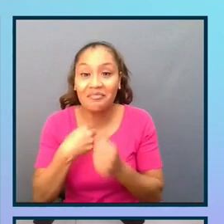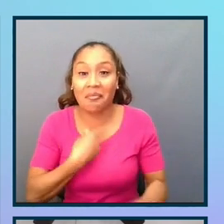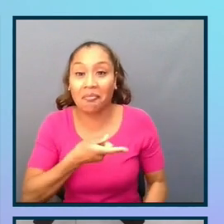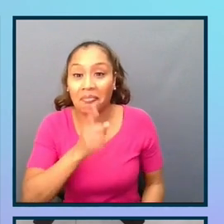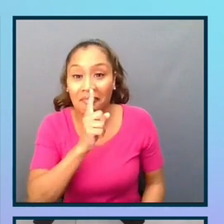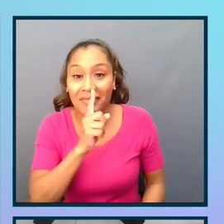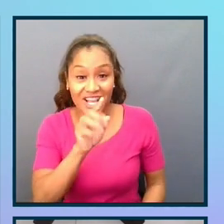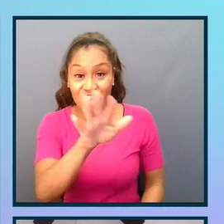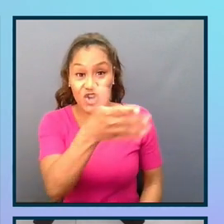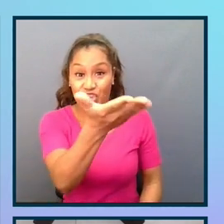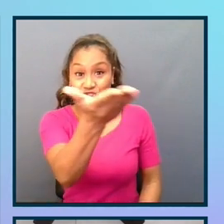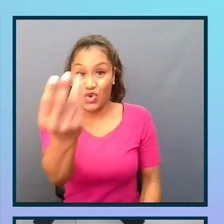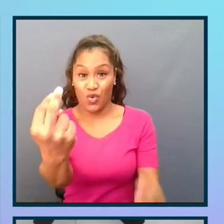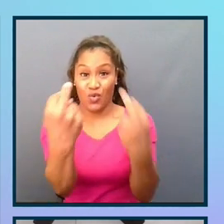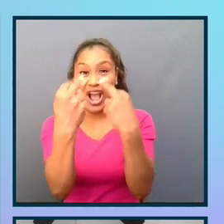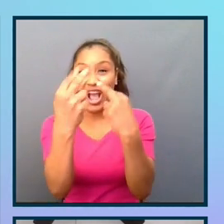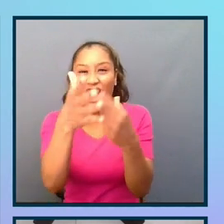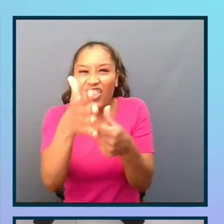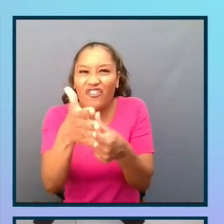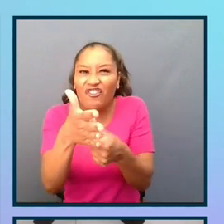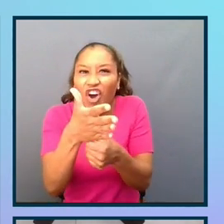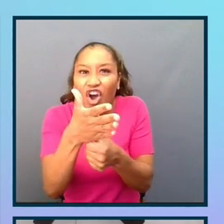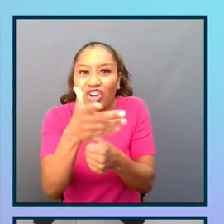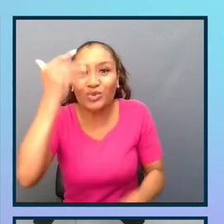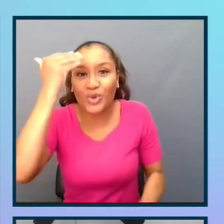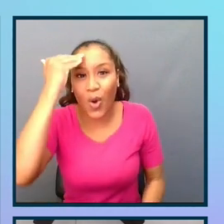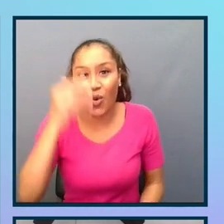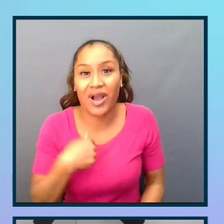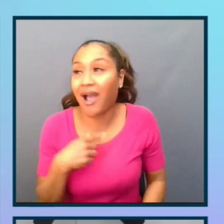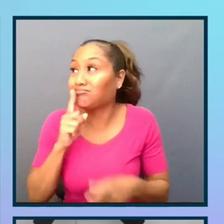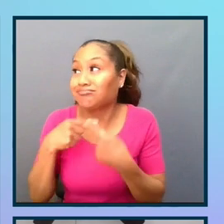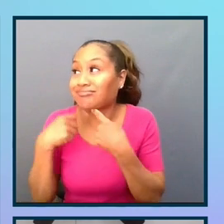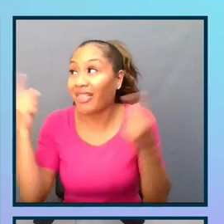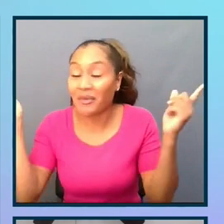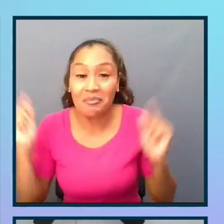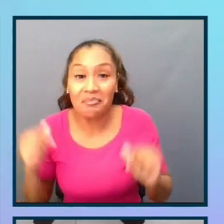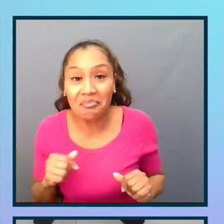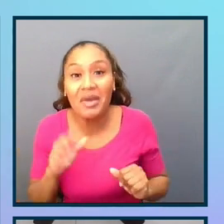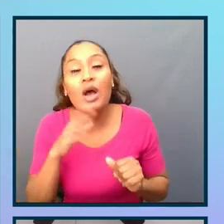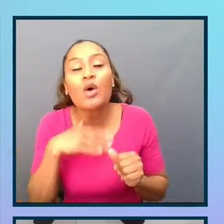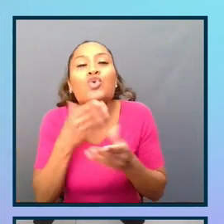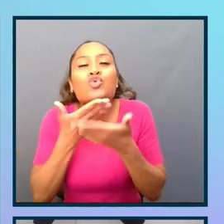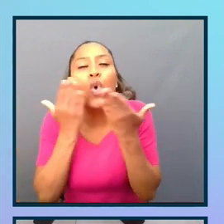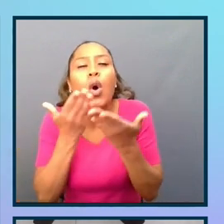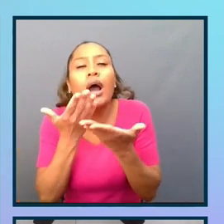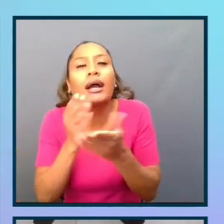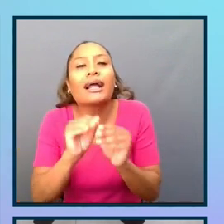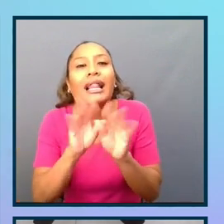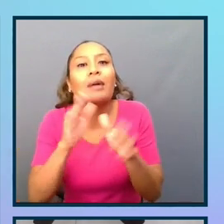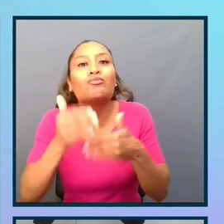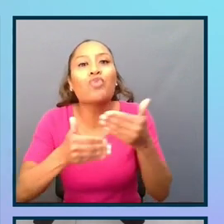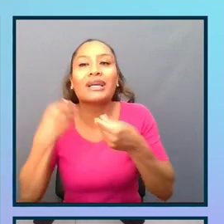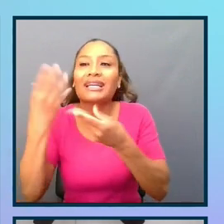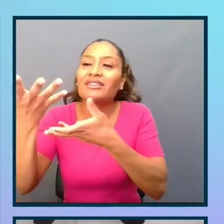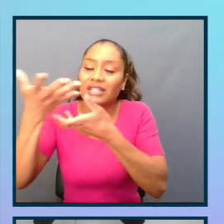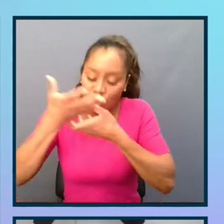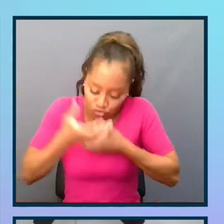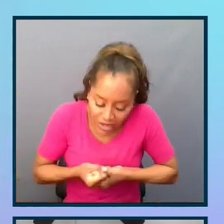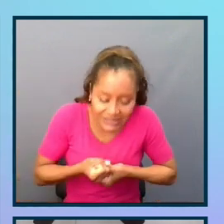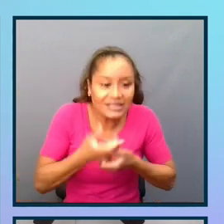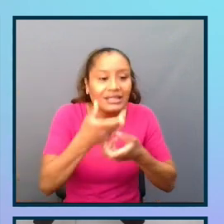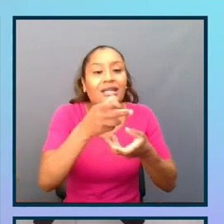all of you here today are some of the first to actually know this. We had no clear processes to build trust within the design or development